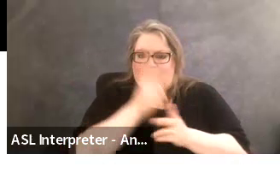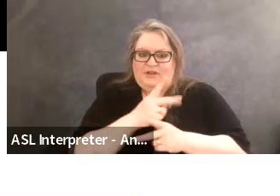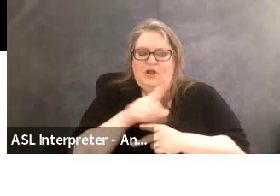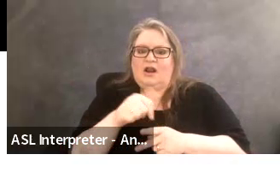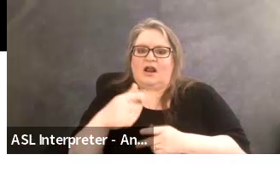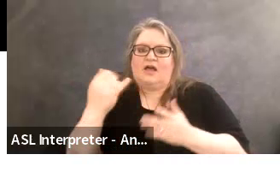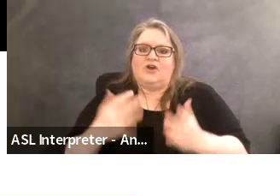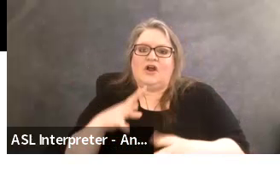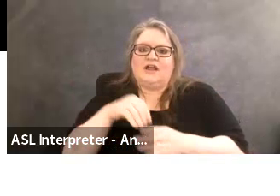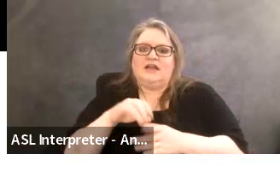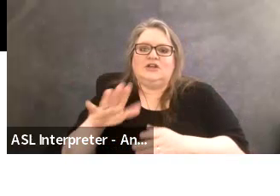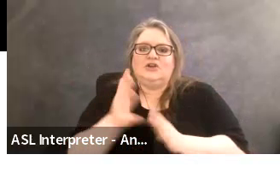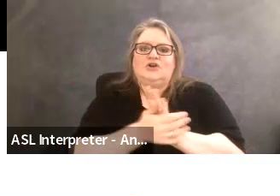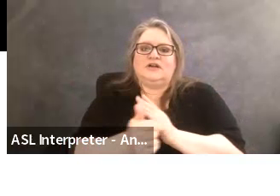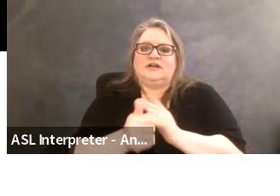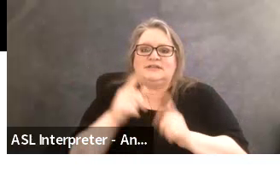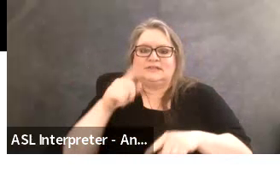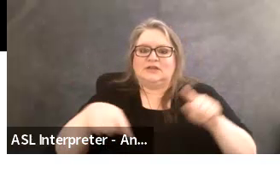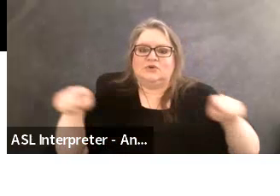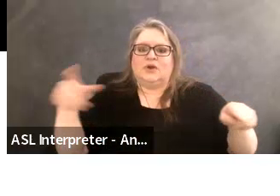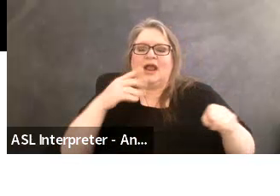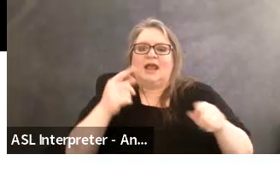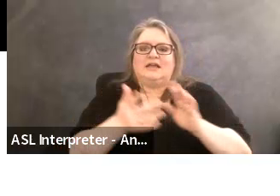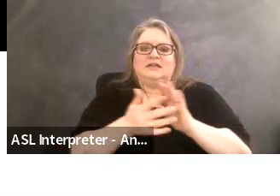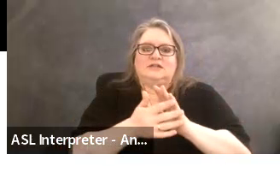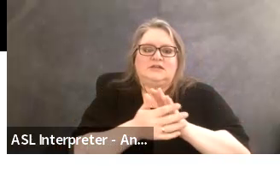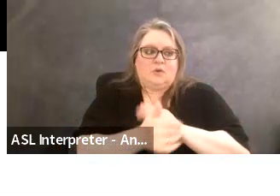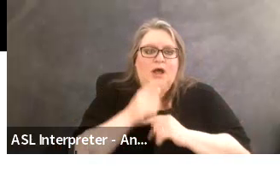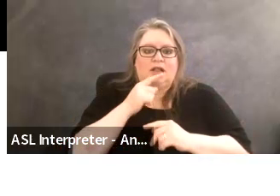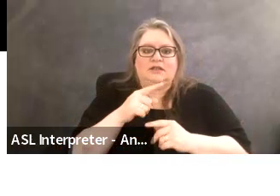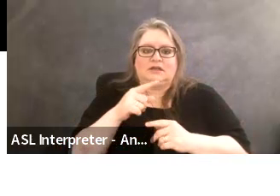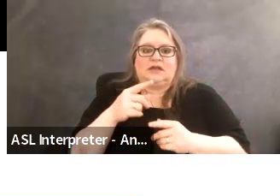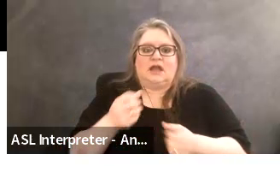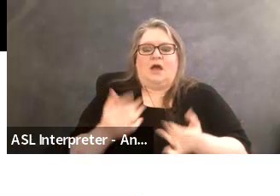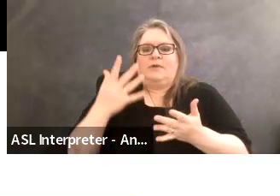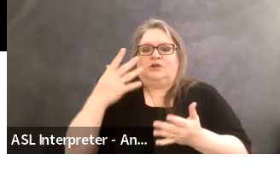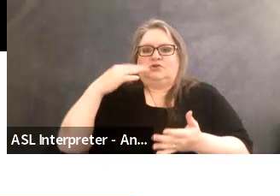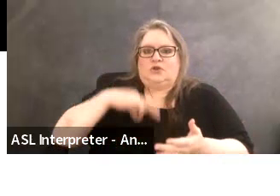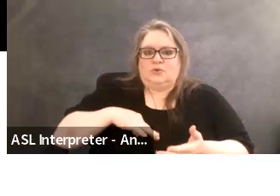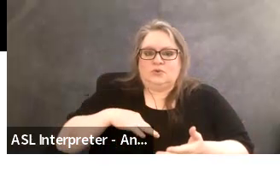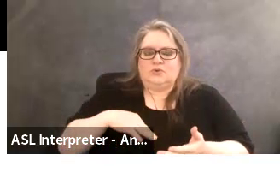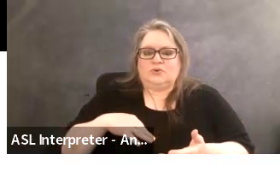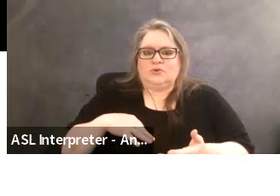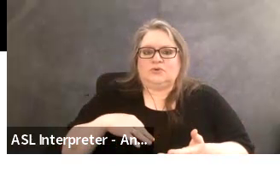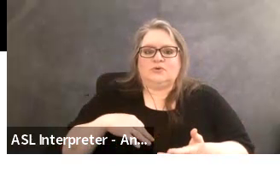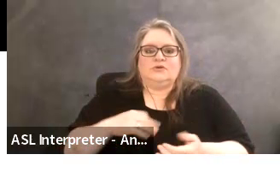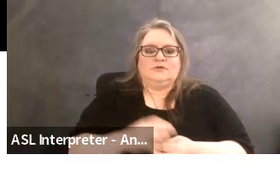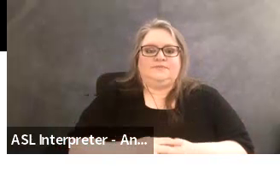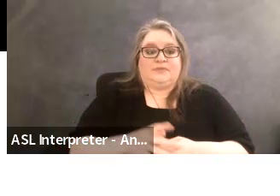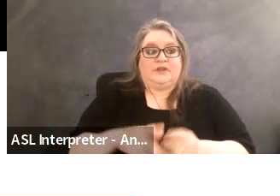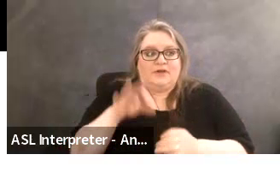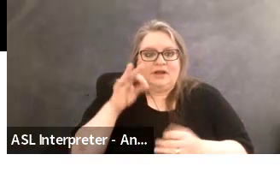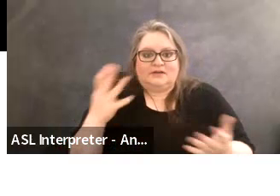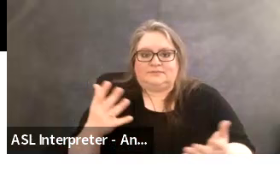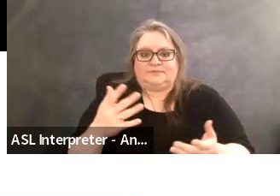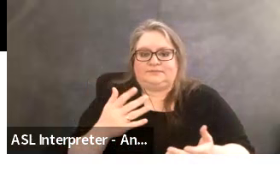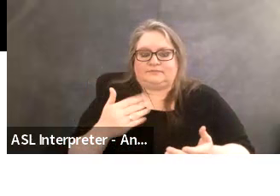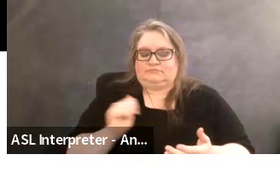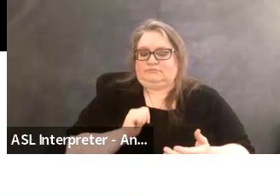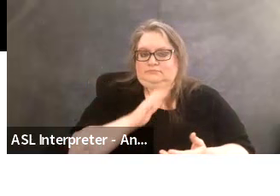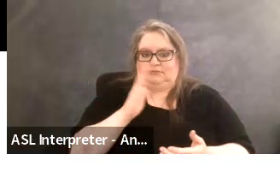artists in your skill range and quality are getting. Find out. If I have never personally been turned